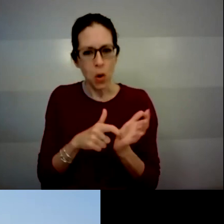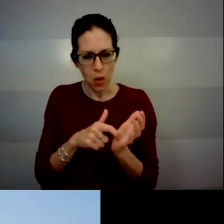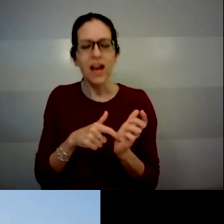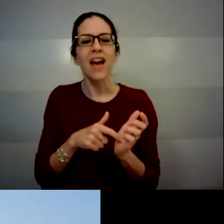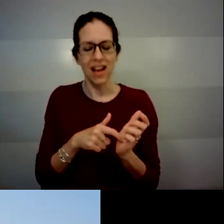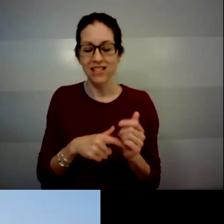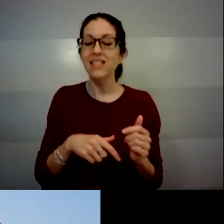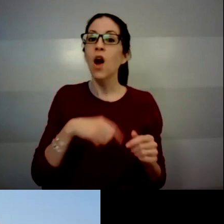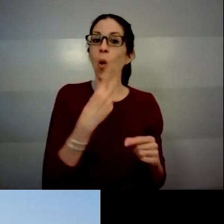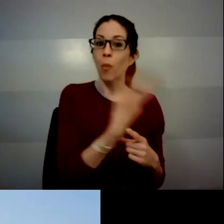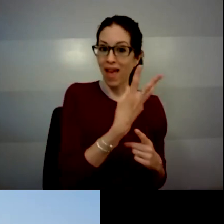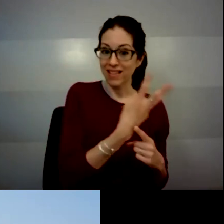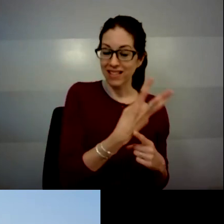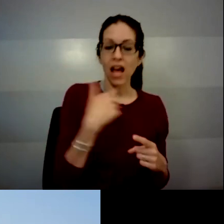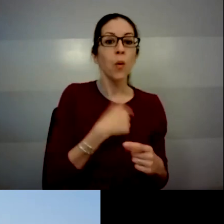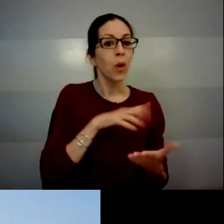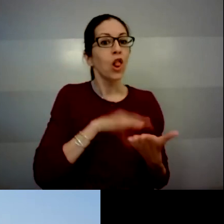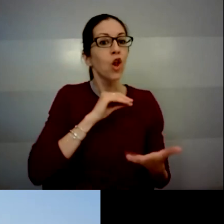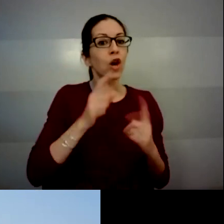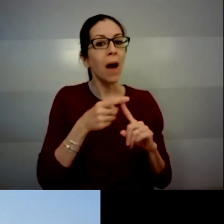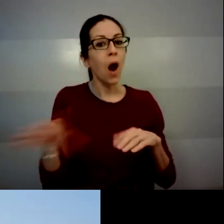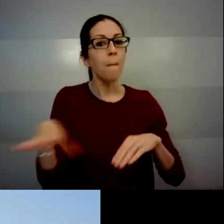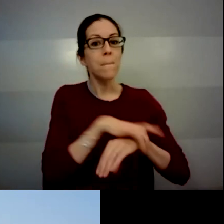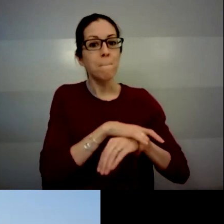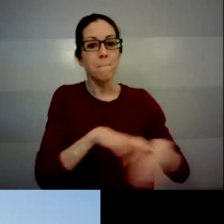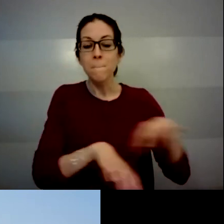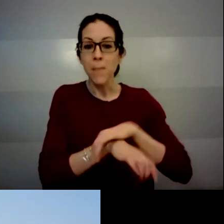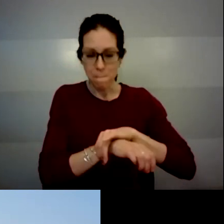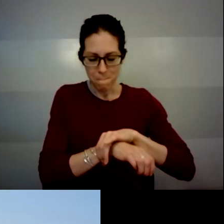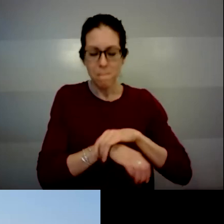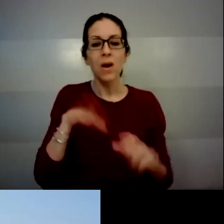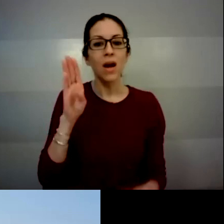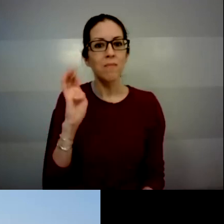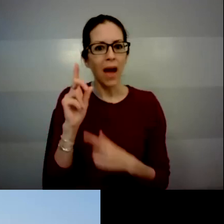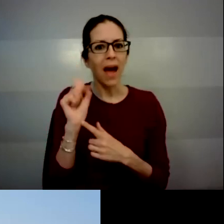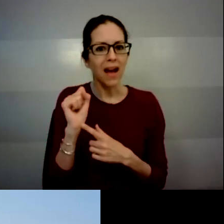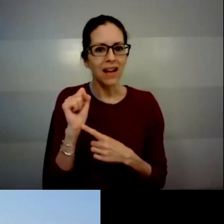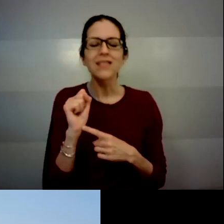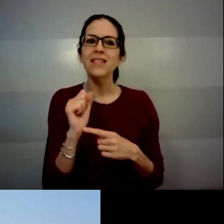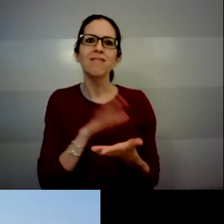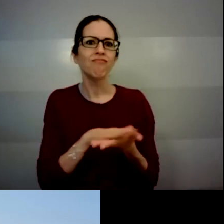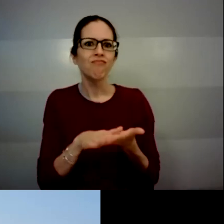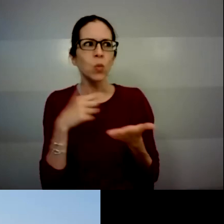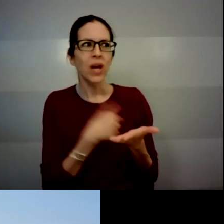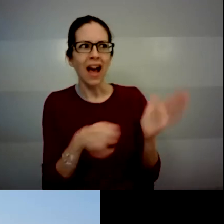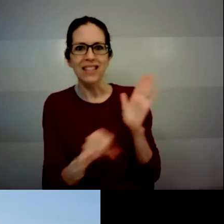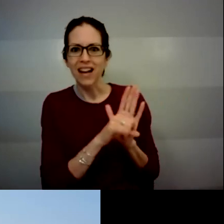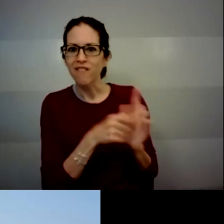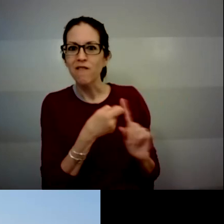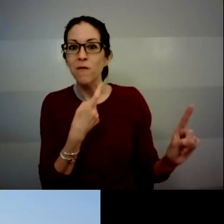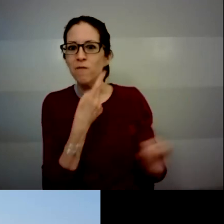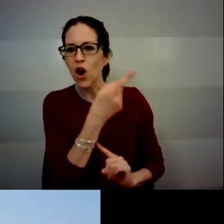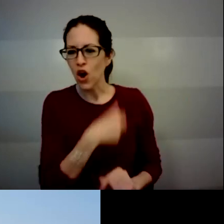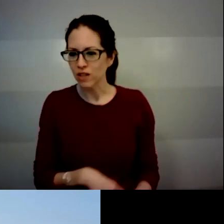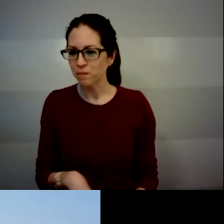bracelets. Exactly. They don't hurt the bird. It's just like wearing a bracelet so that we can identify them from such a big distance. That was really great. And